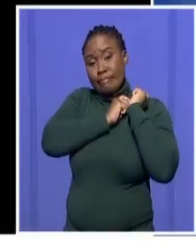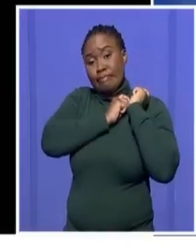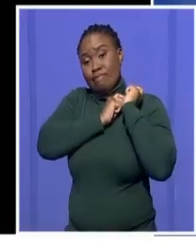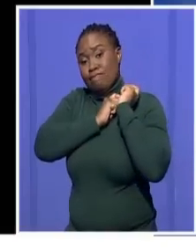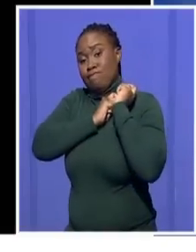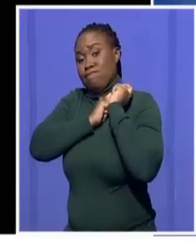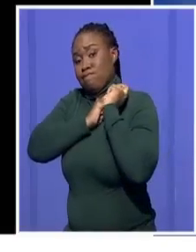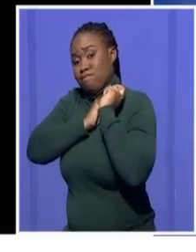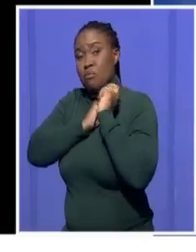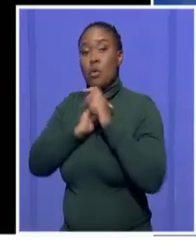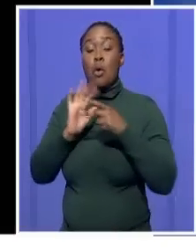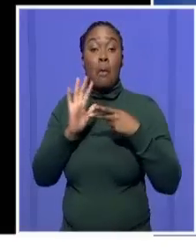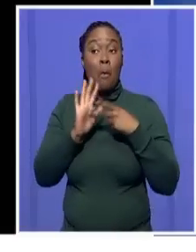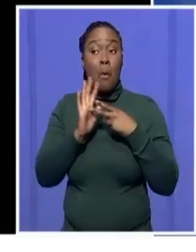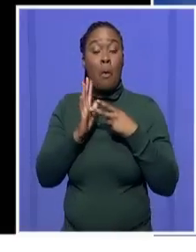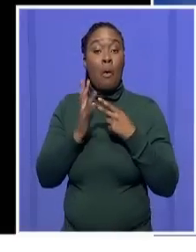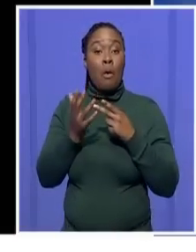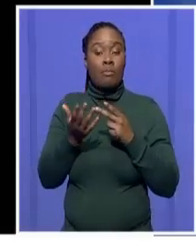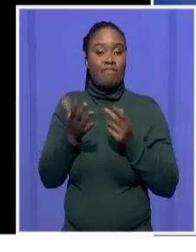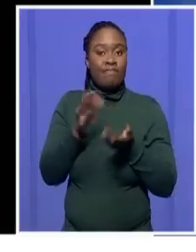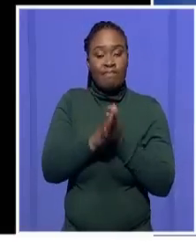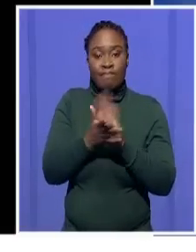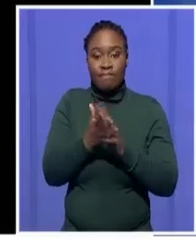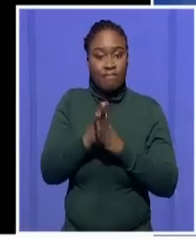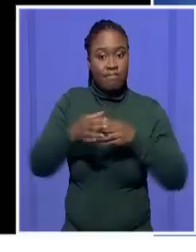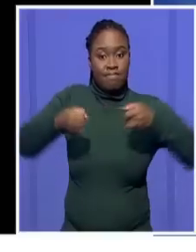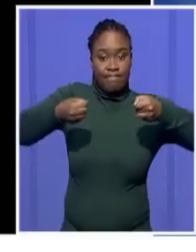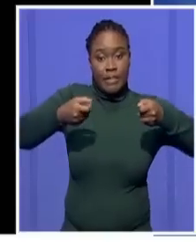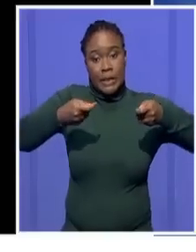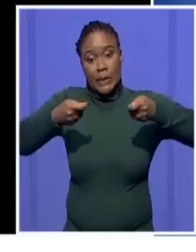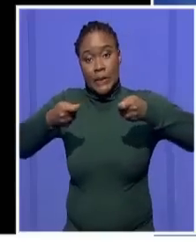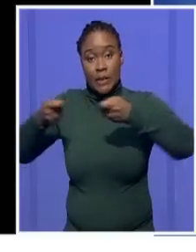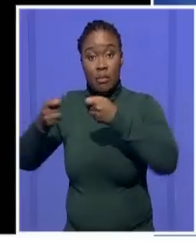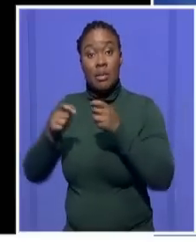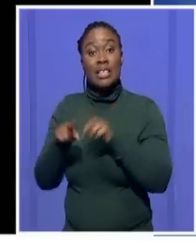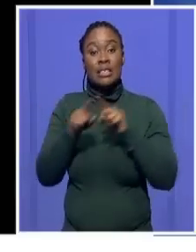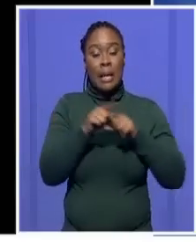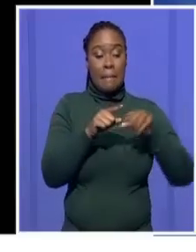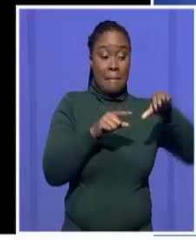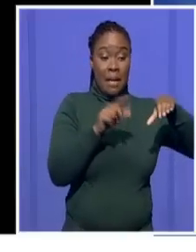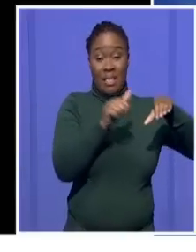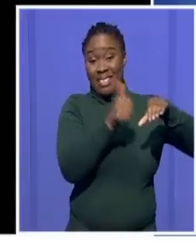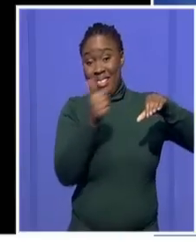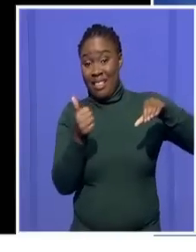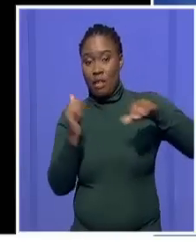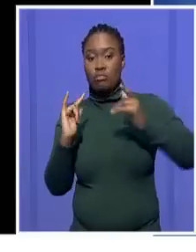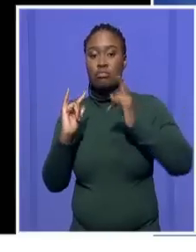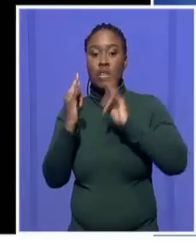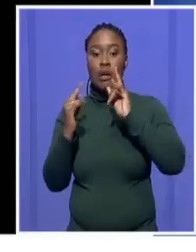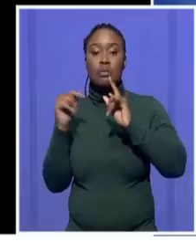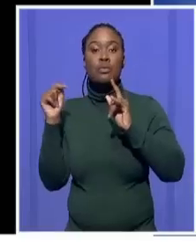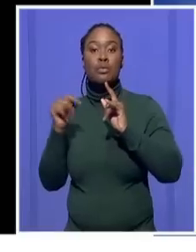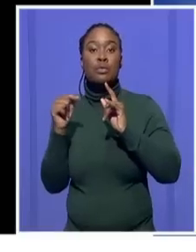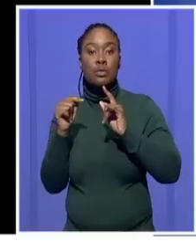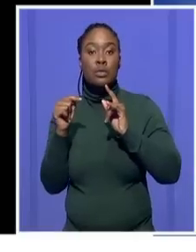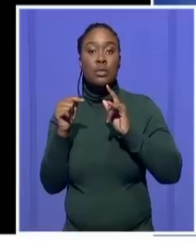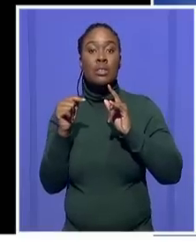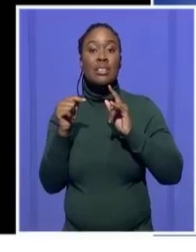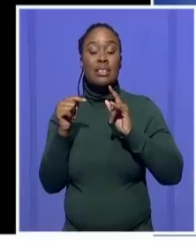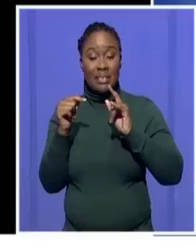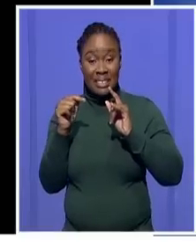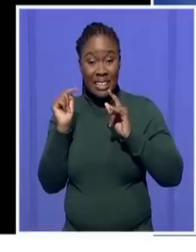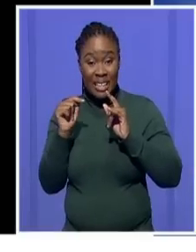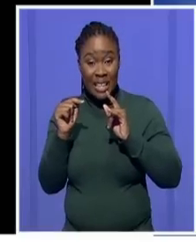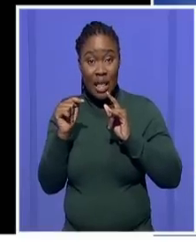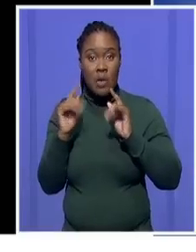early this morning, a town called La Mercy, which is about 10 minutes north of here, was cut off from Durban in last